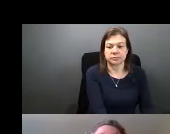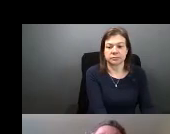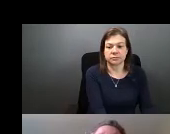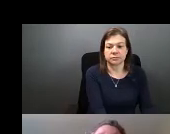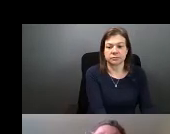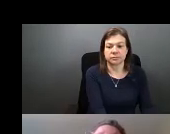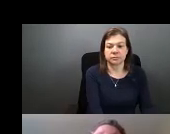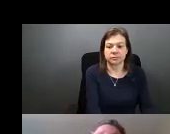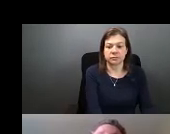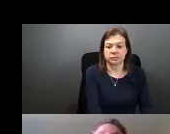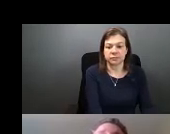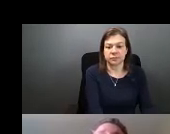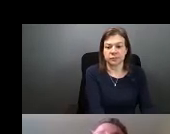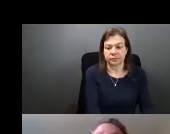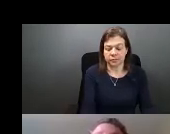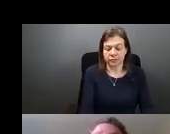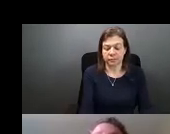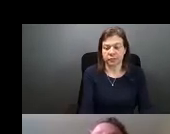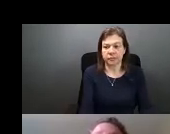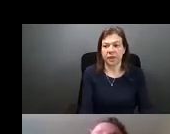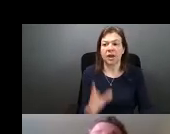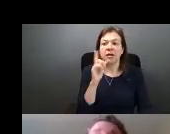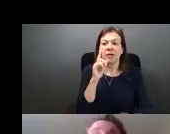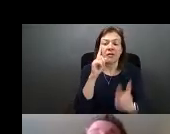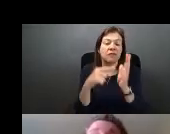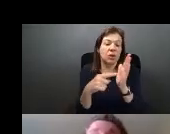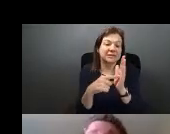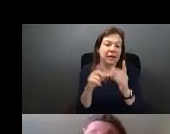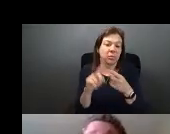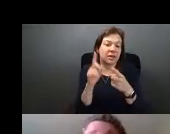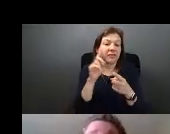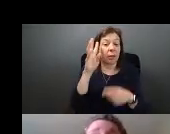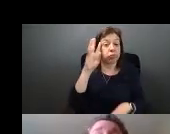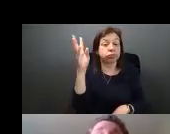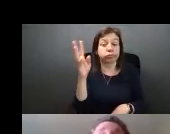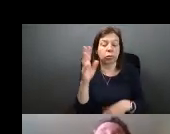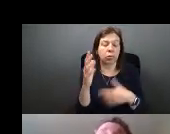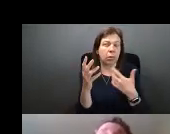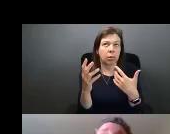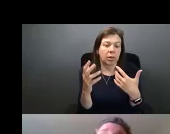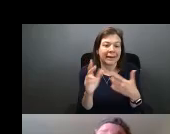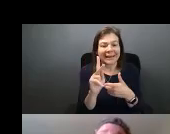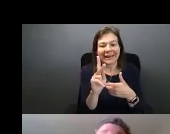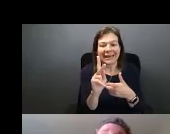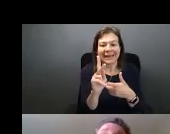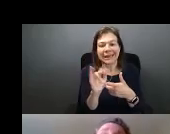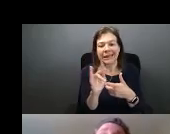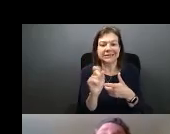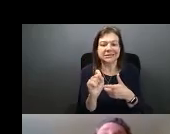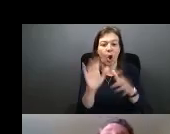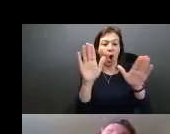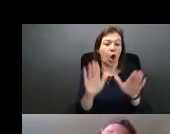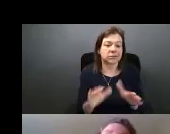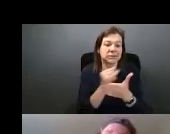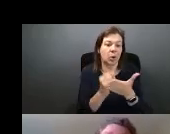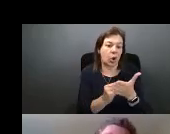For example, if the fictional organization Kids Awesome Arts applies